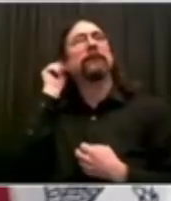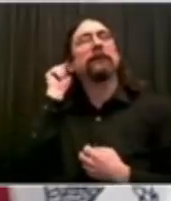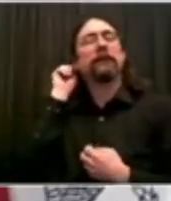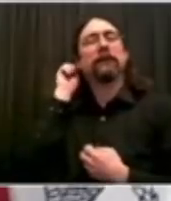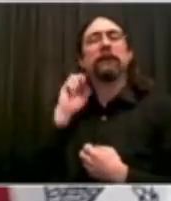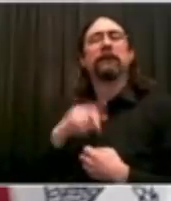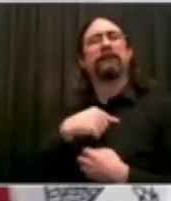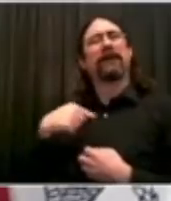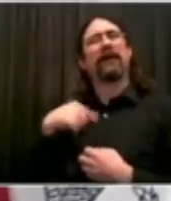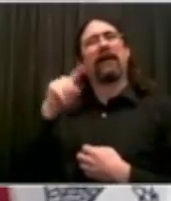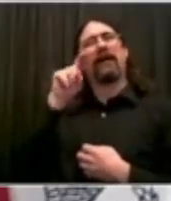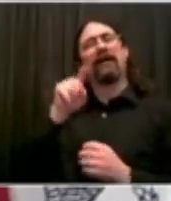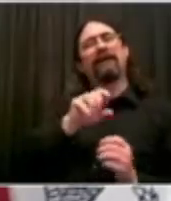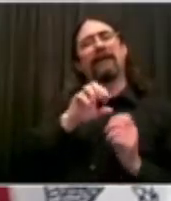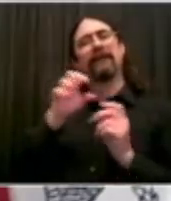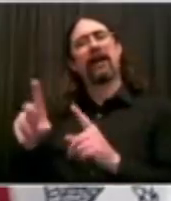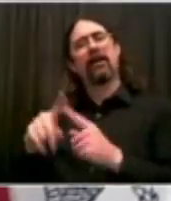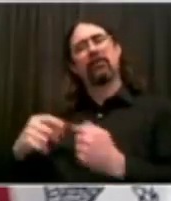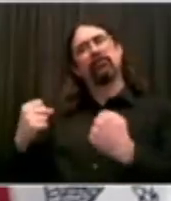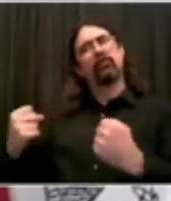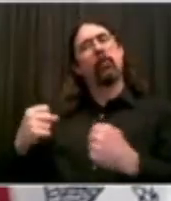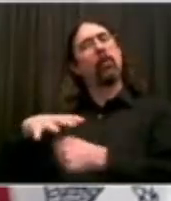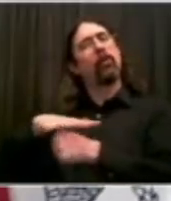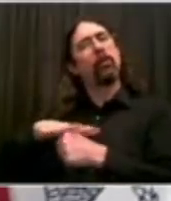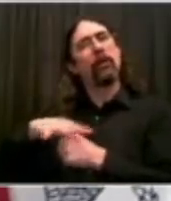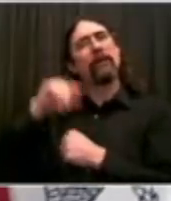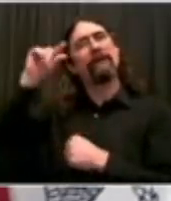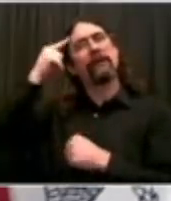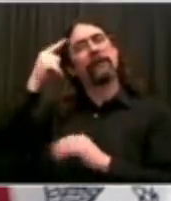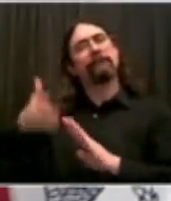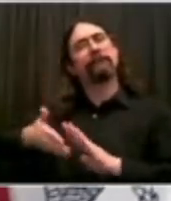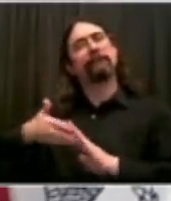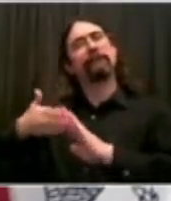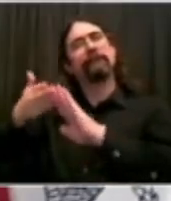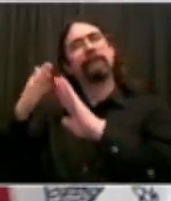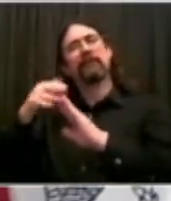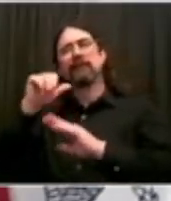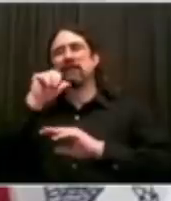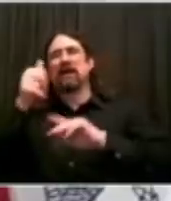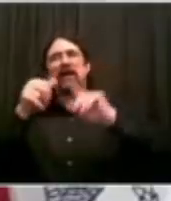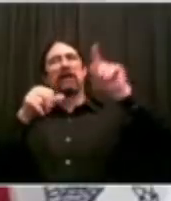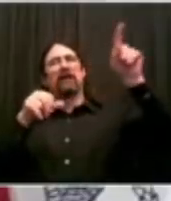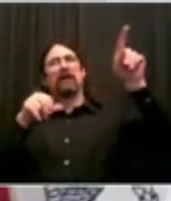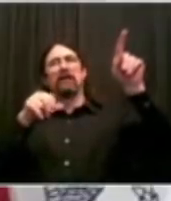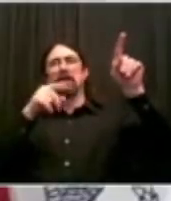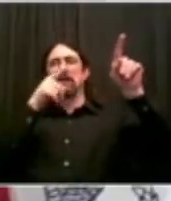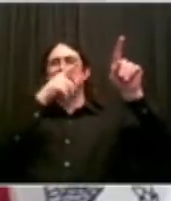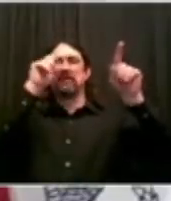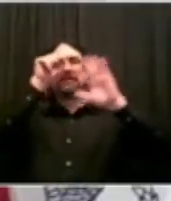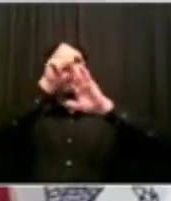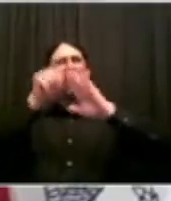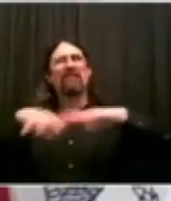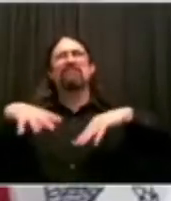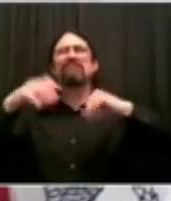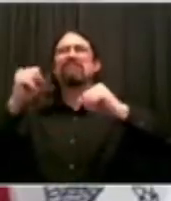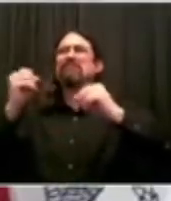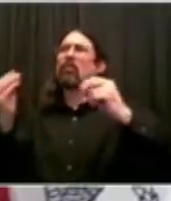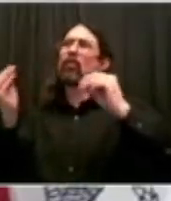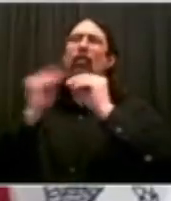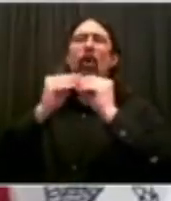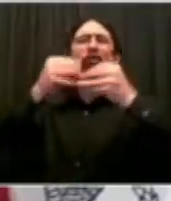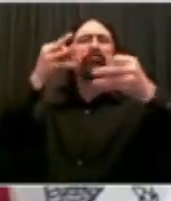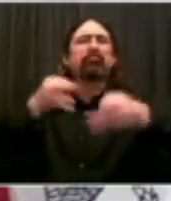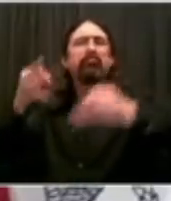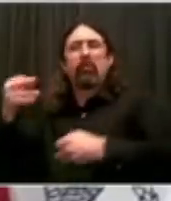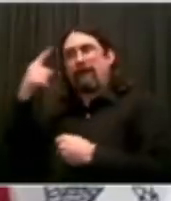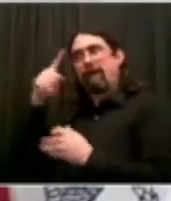that gave such ability of local governments to control their own affairs and protect the lives of our own people, because we're closest